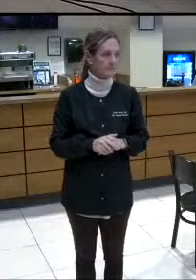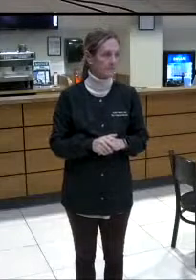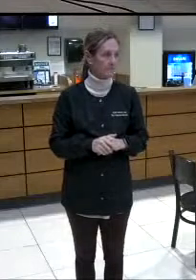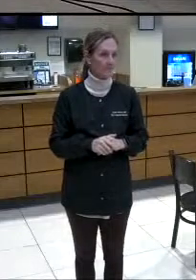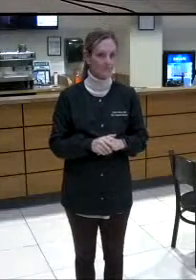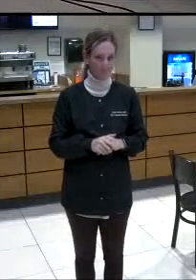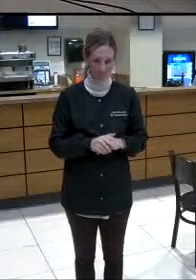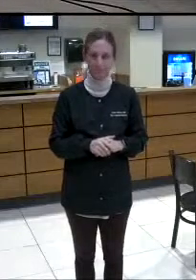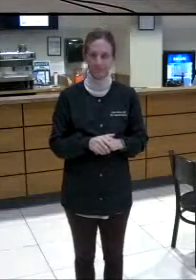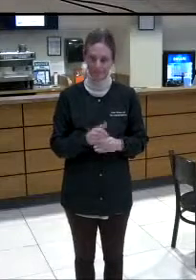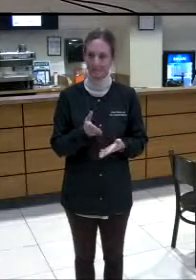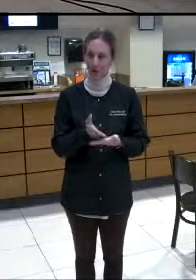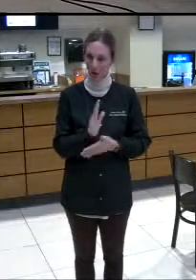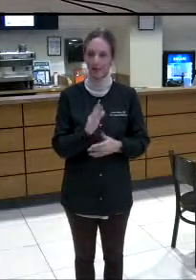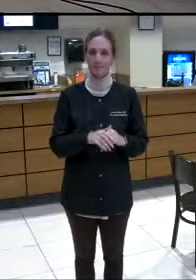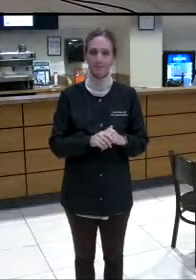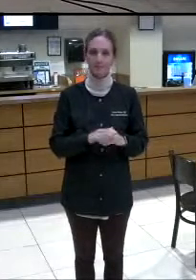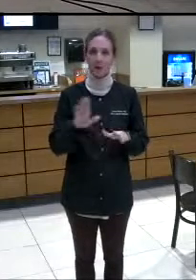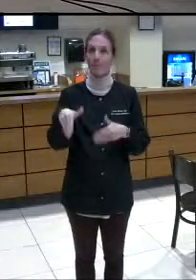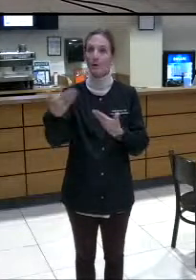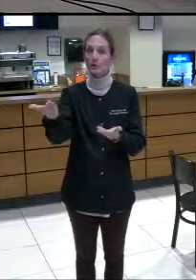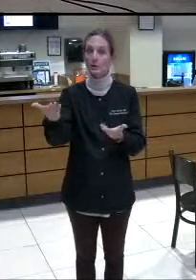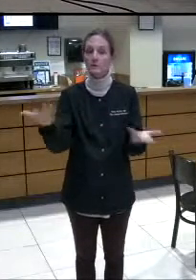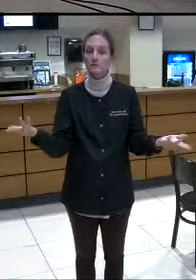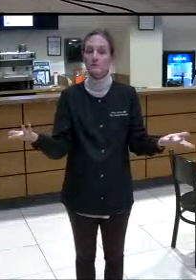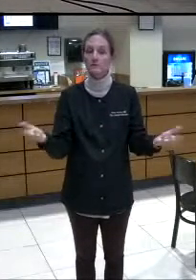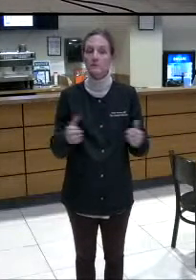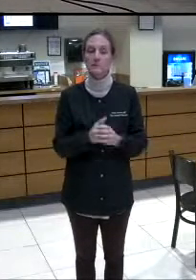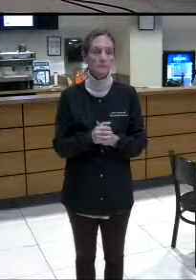All right, the floor is open for a motion.